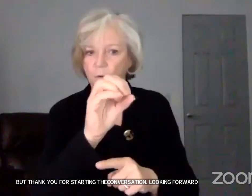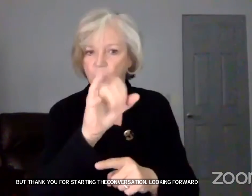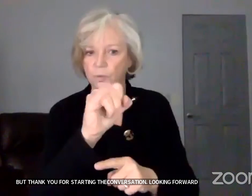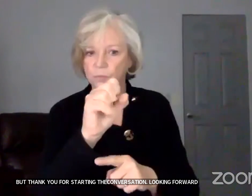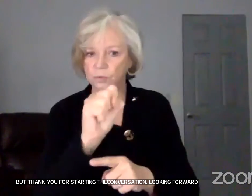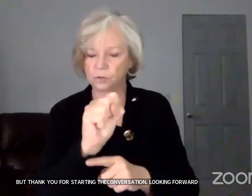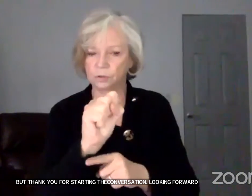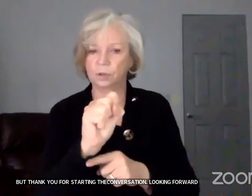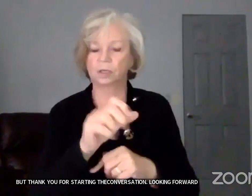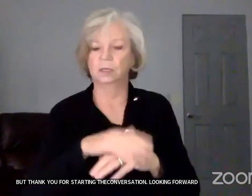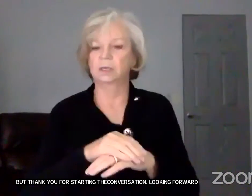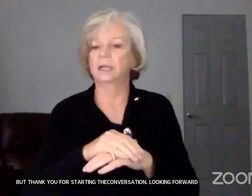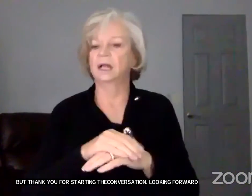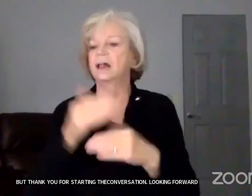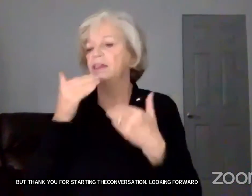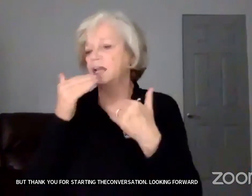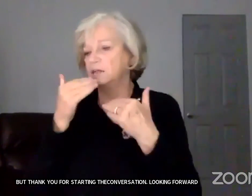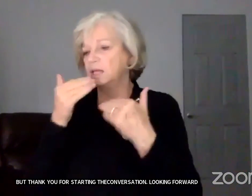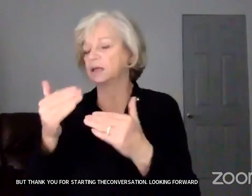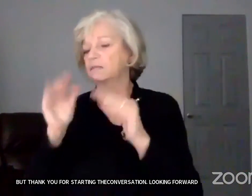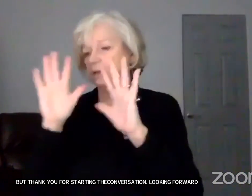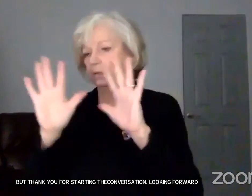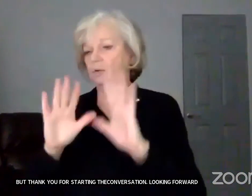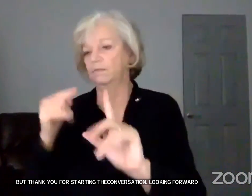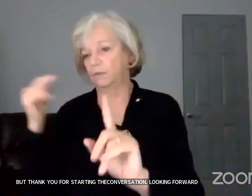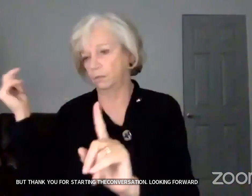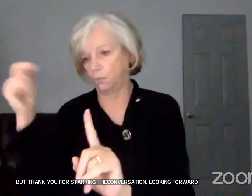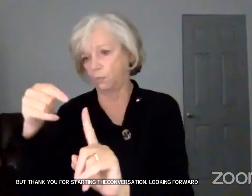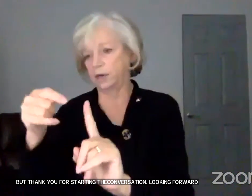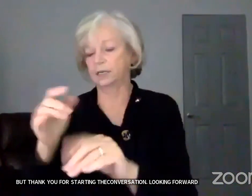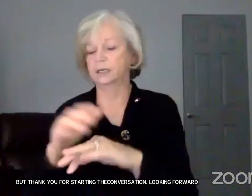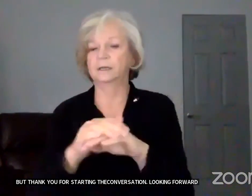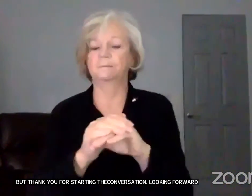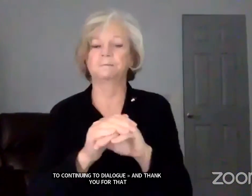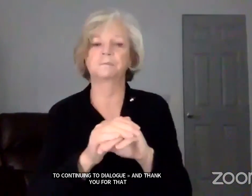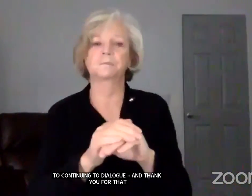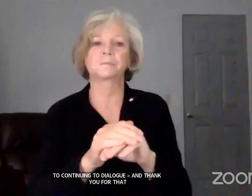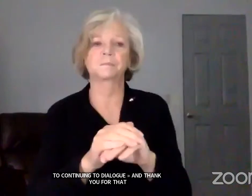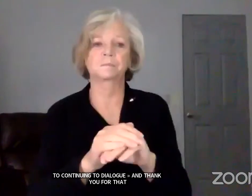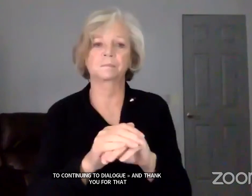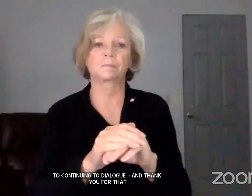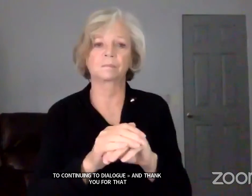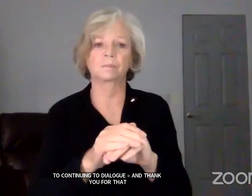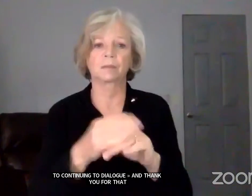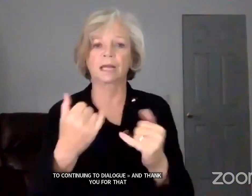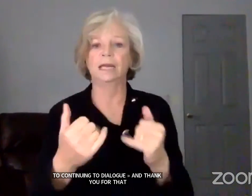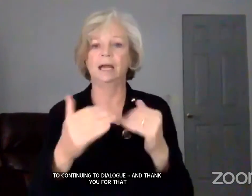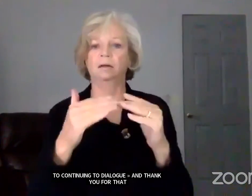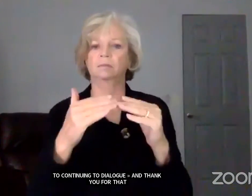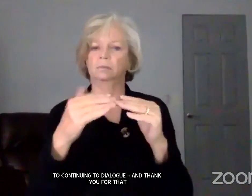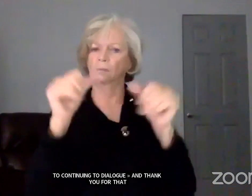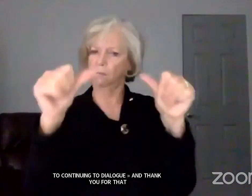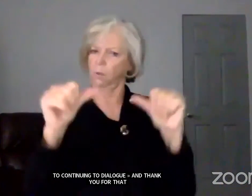you for that. Excellent point. Excellent. All right. So we did put the email